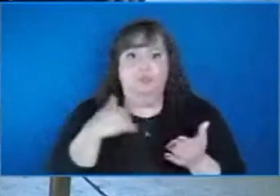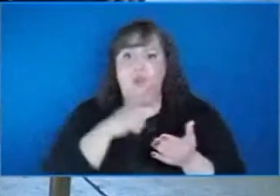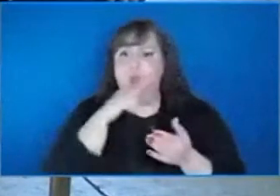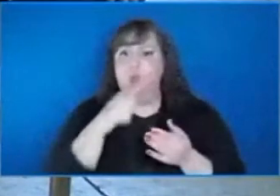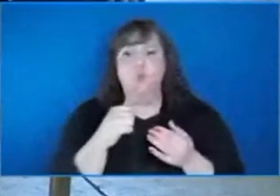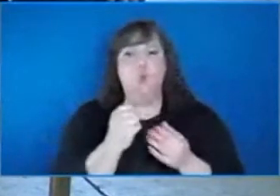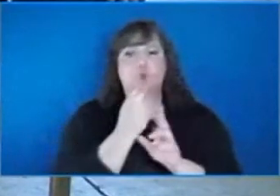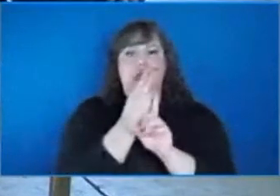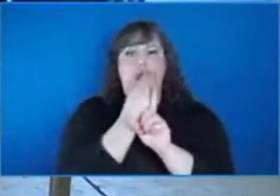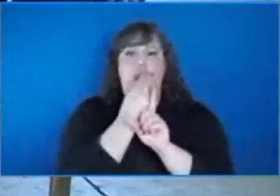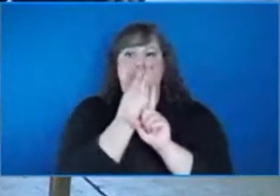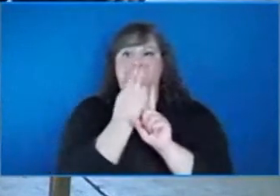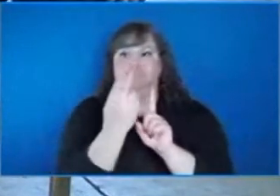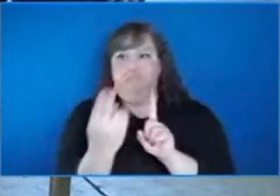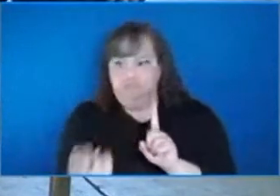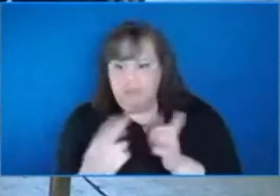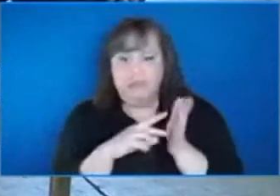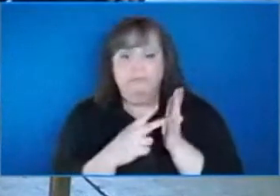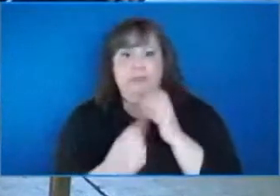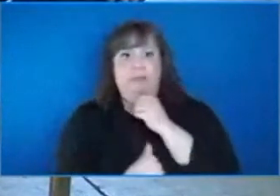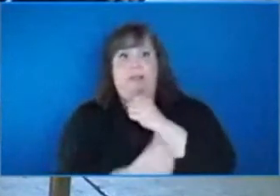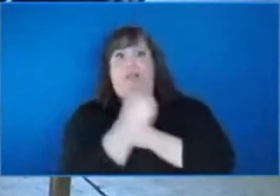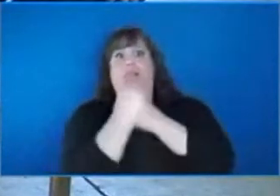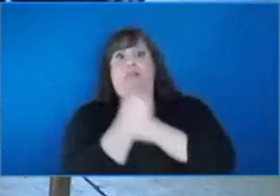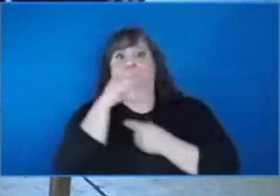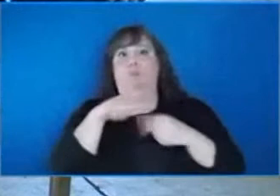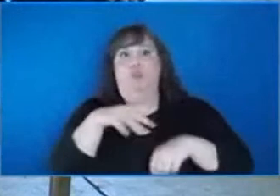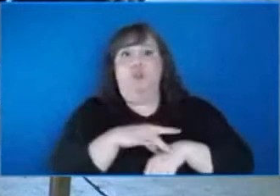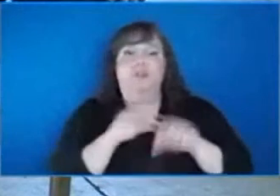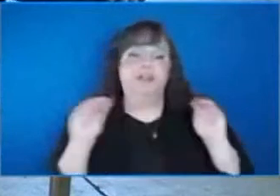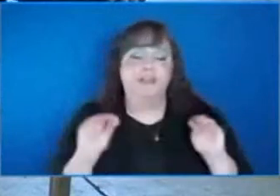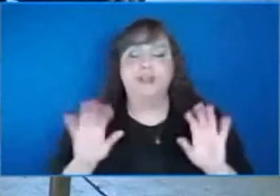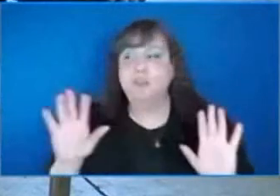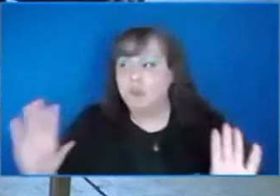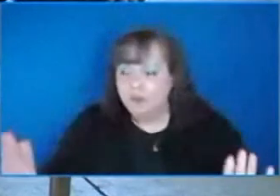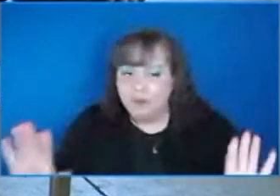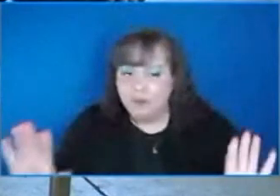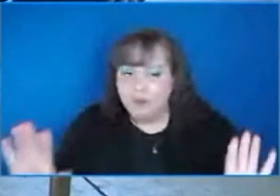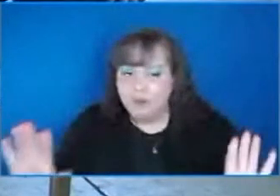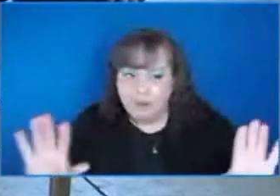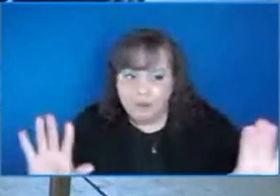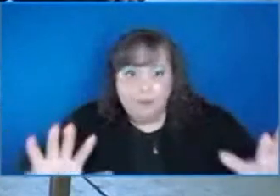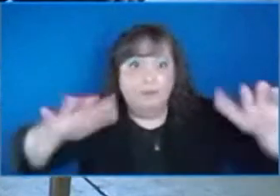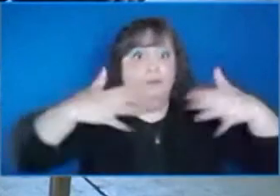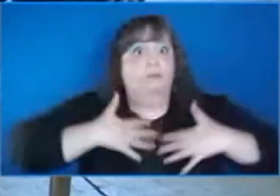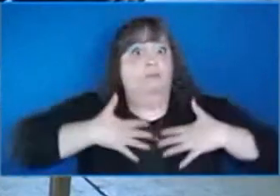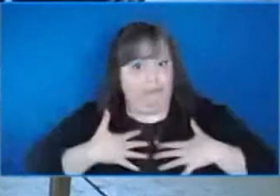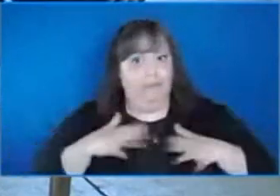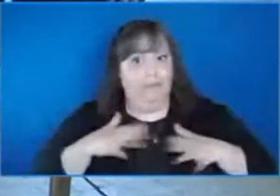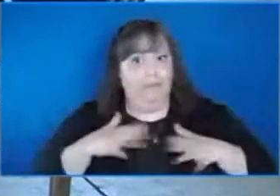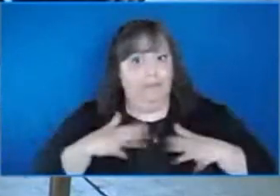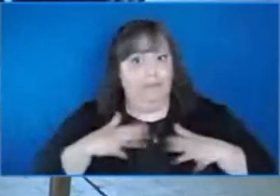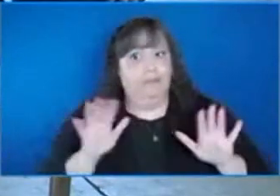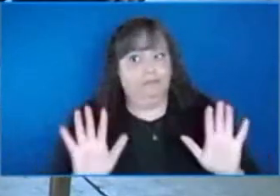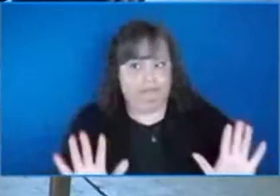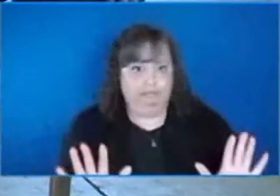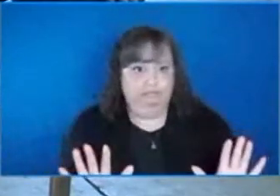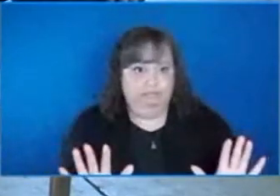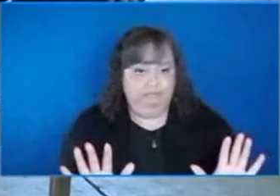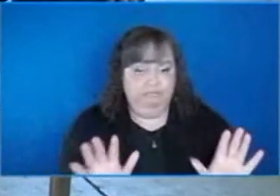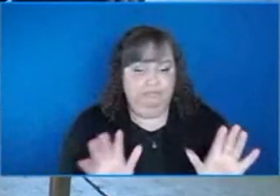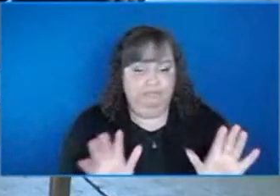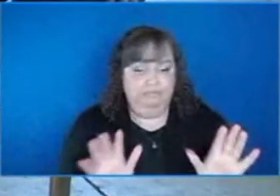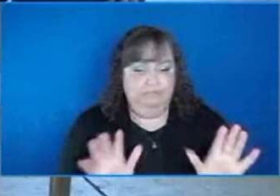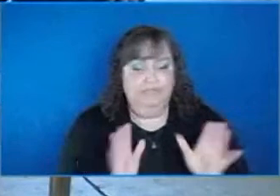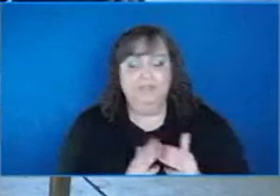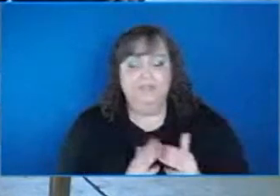space. Okay, so everybody rest easy. Okay, moving right along. Okay, well, maybe not Keith.